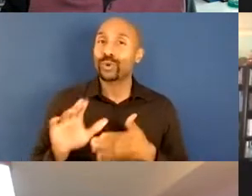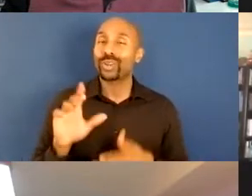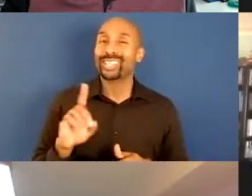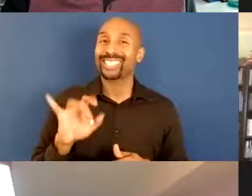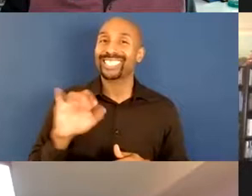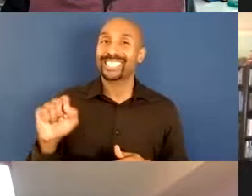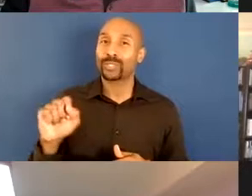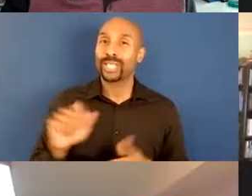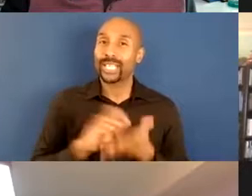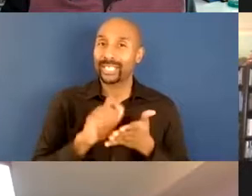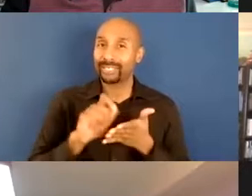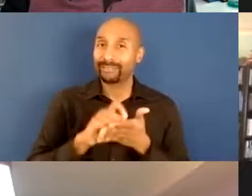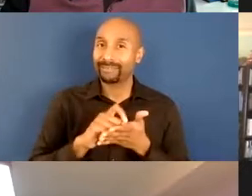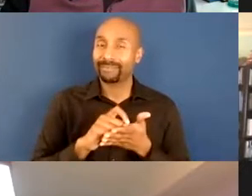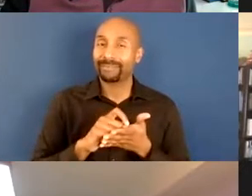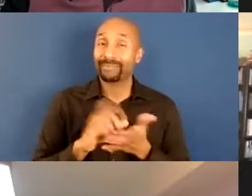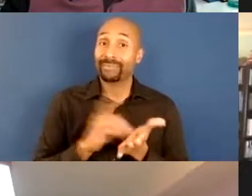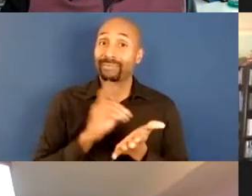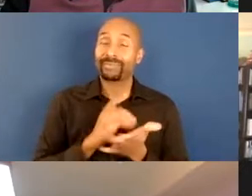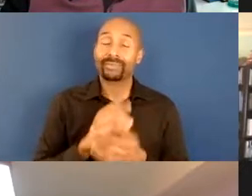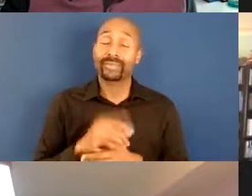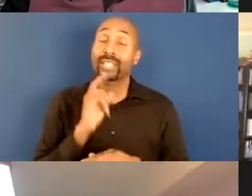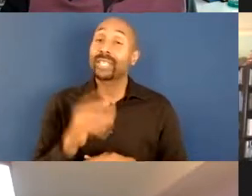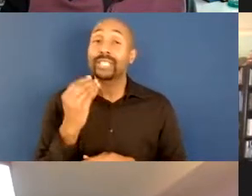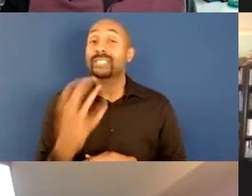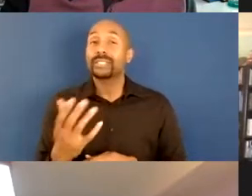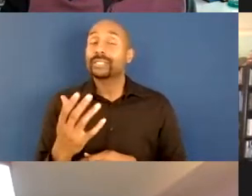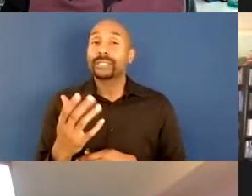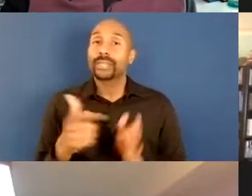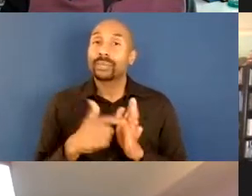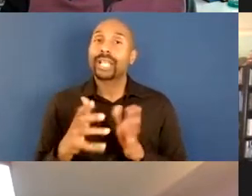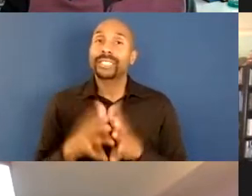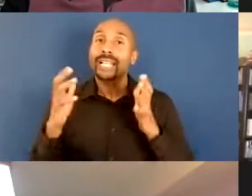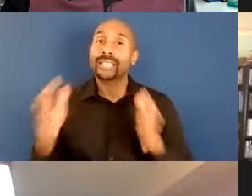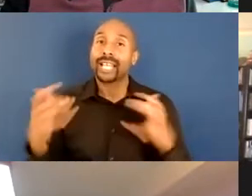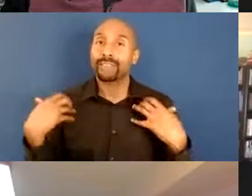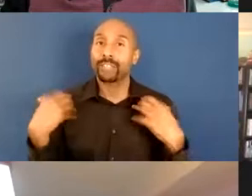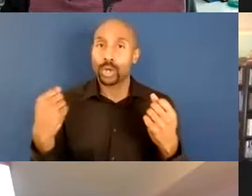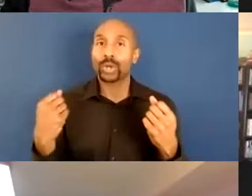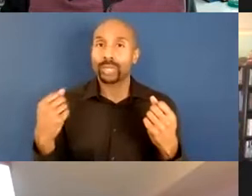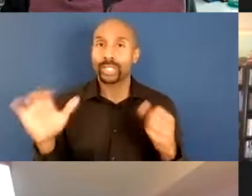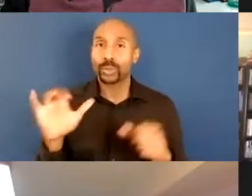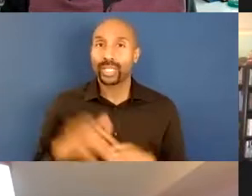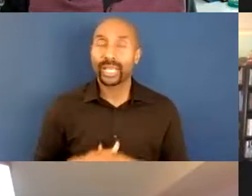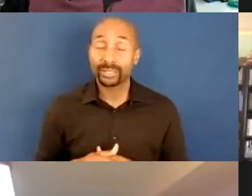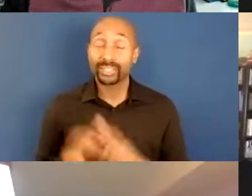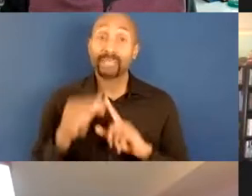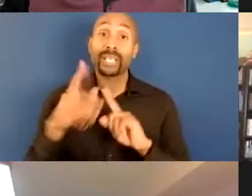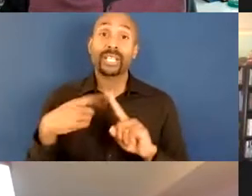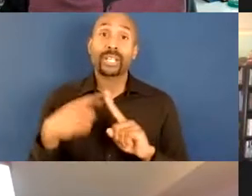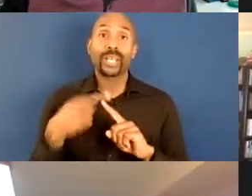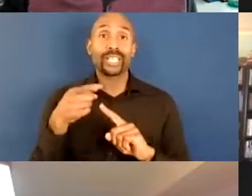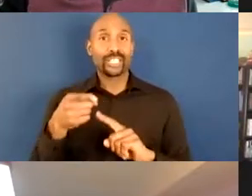takes an enormous amount of courage to do that, especially when one's speaking from the